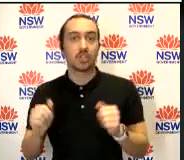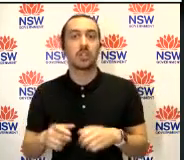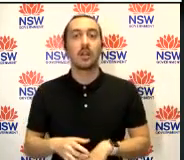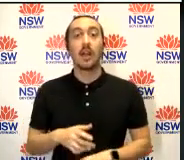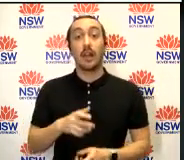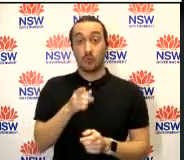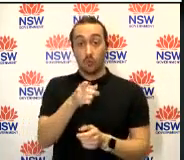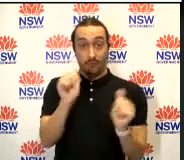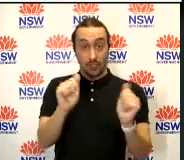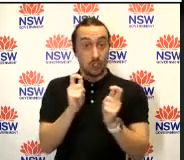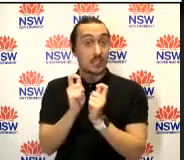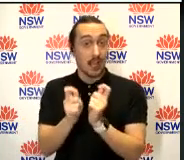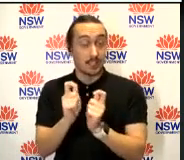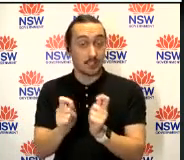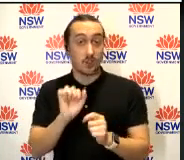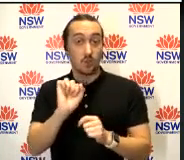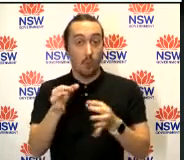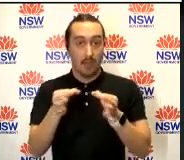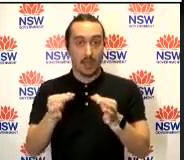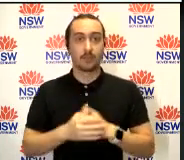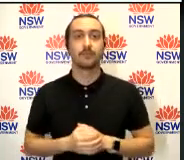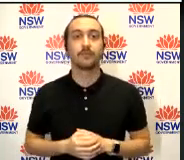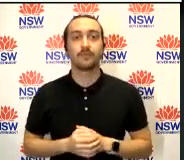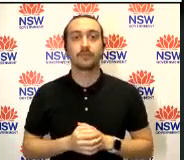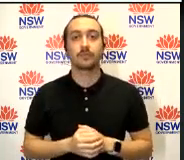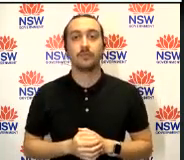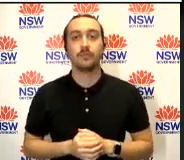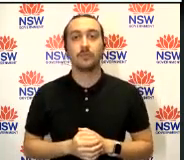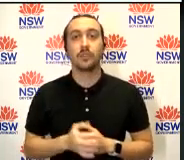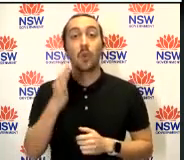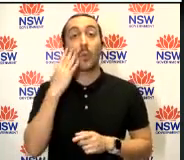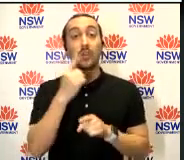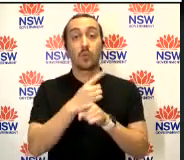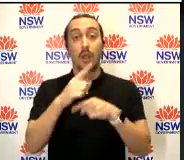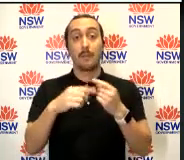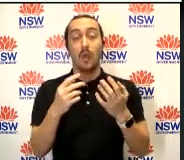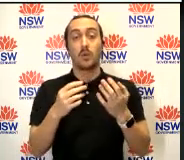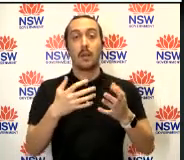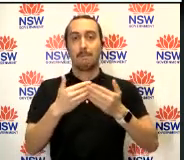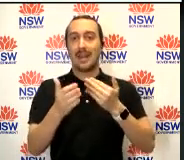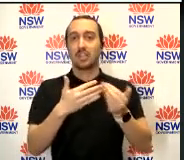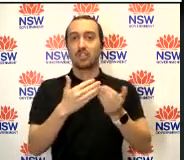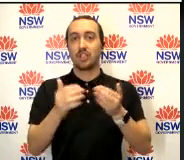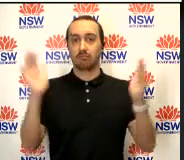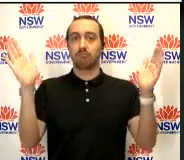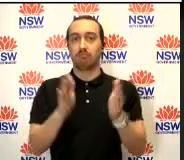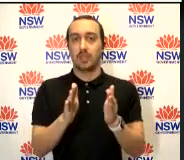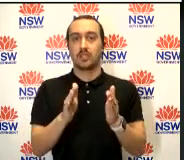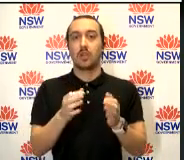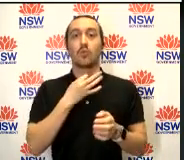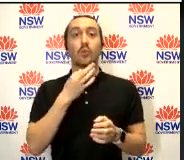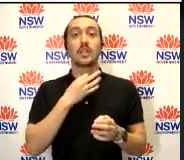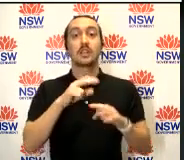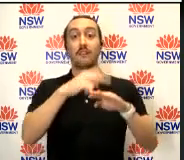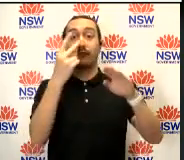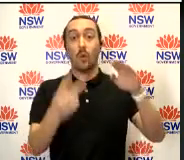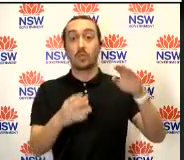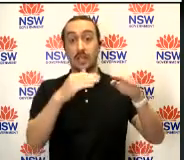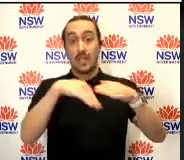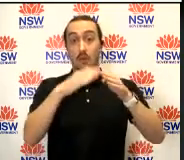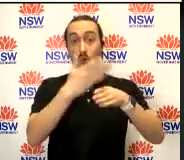Looking at the hierarchy and control when managing the risk of falls in the workplace, the legislation says that eliminating the need to work at a